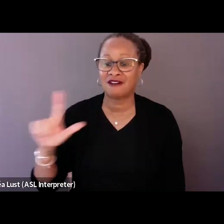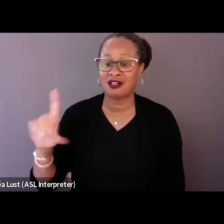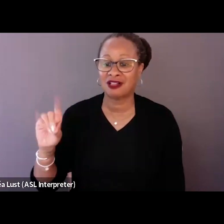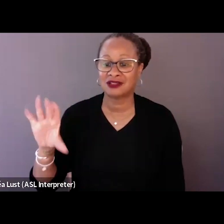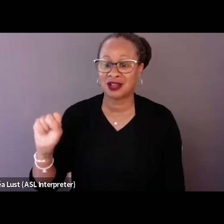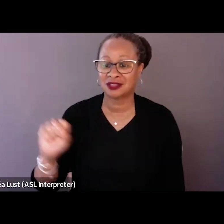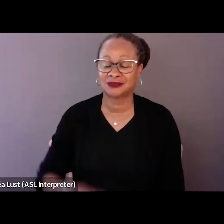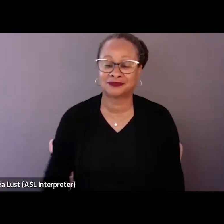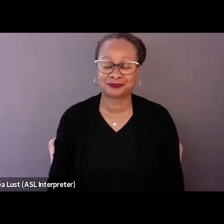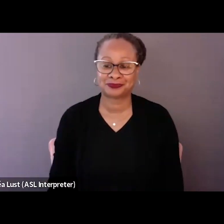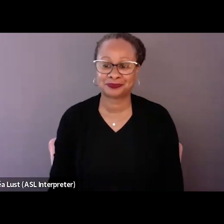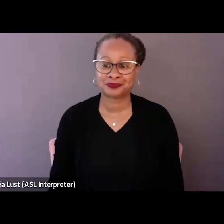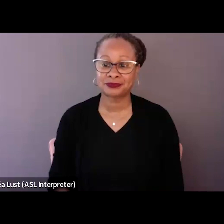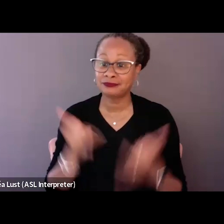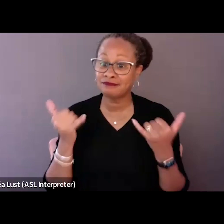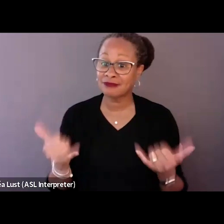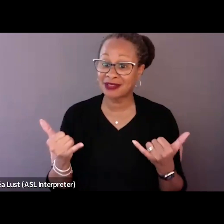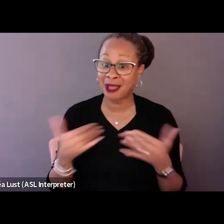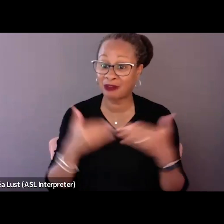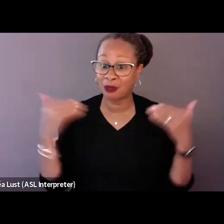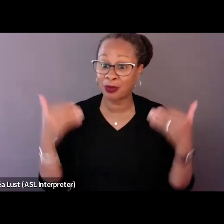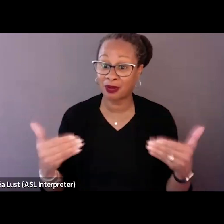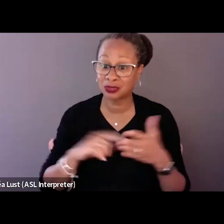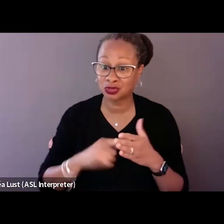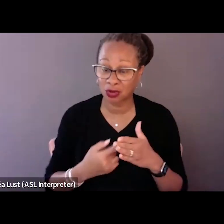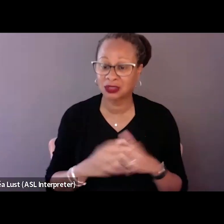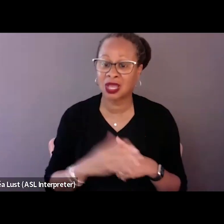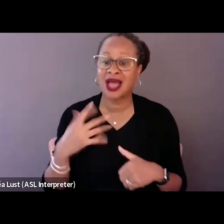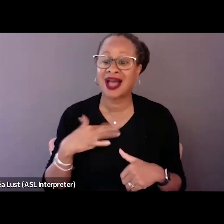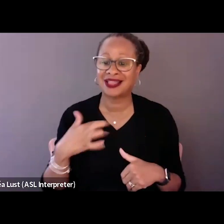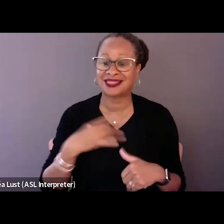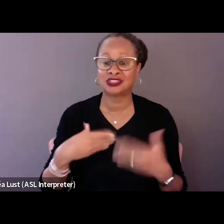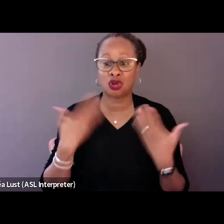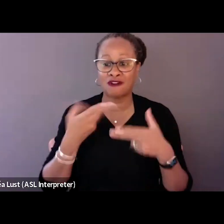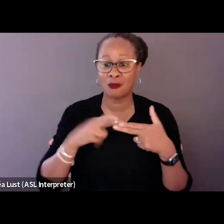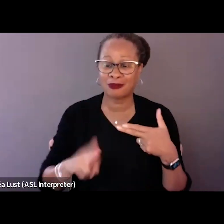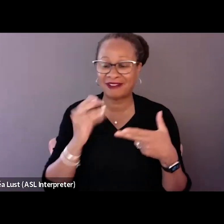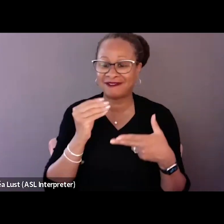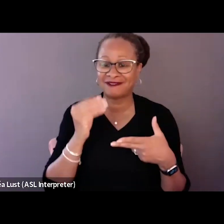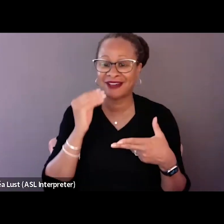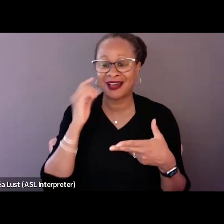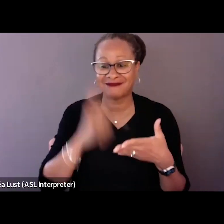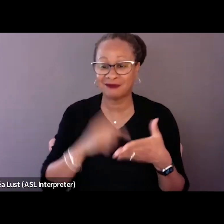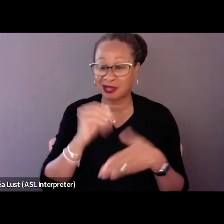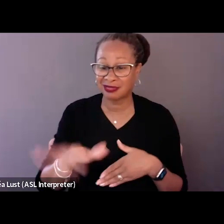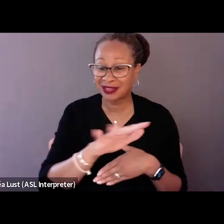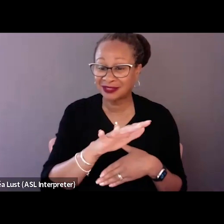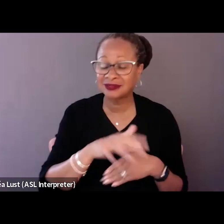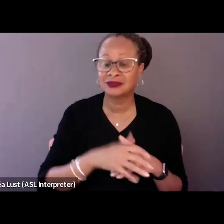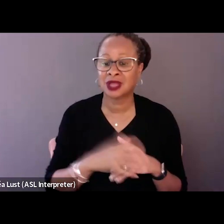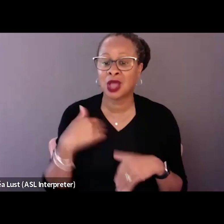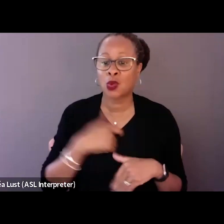www.documentary.org/FallDocs. Now, before we get started, I would like to offer a brief land acknowledgement.